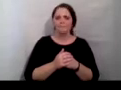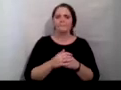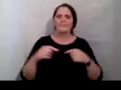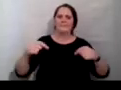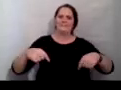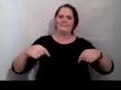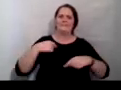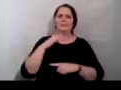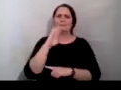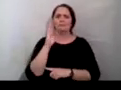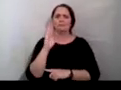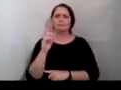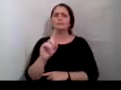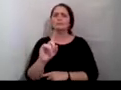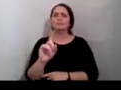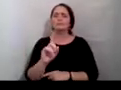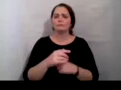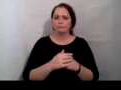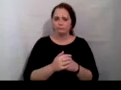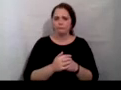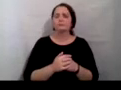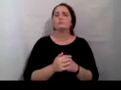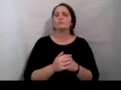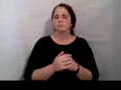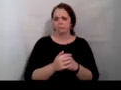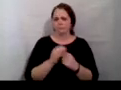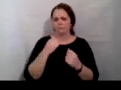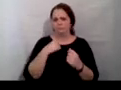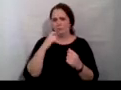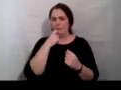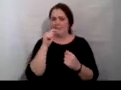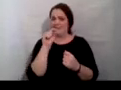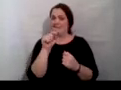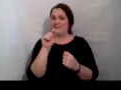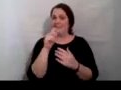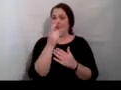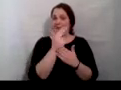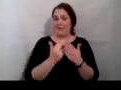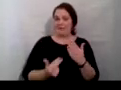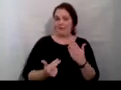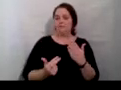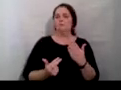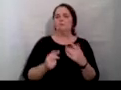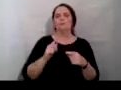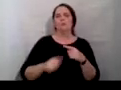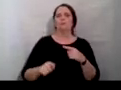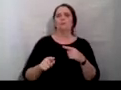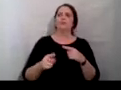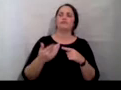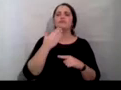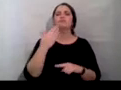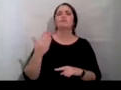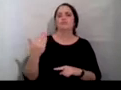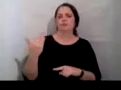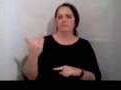So in my talk today, I'll be focusing on these works in particular, which are the